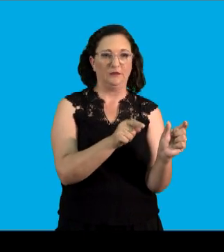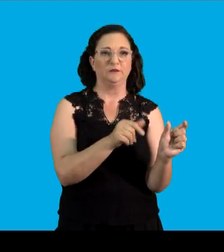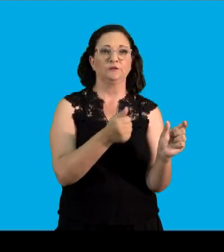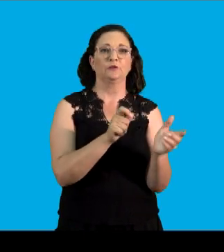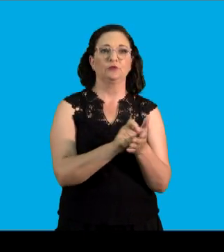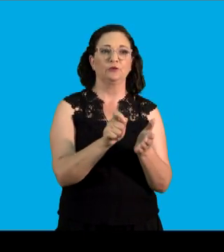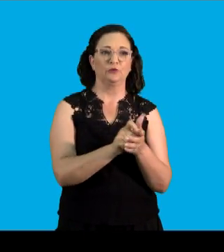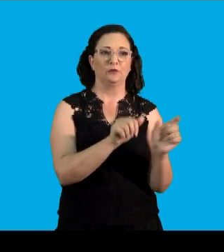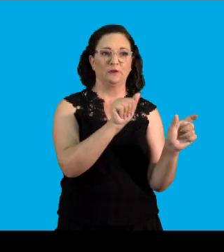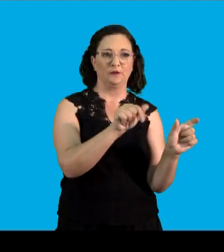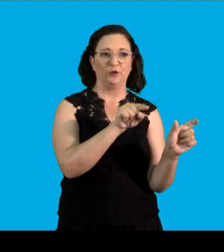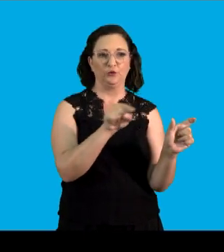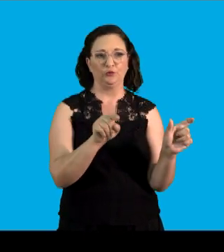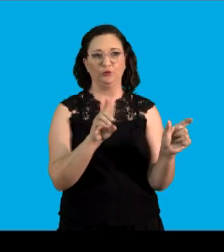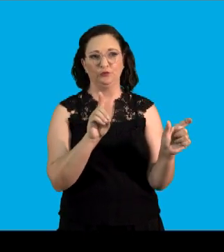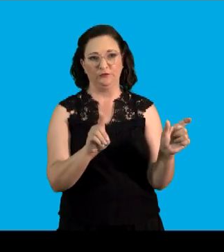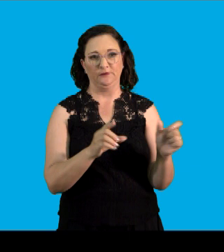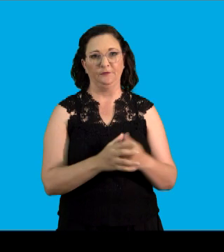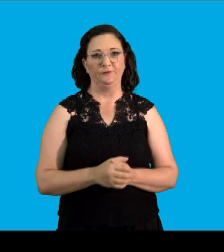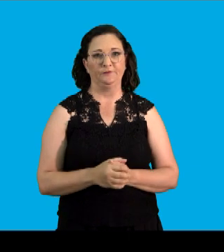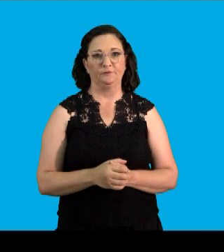1.1.1 to 1.1.5. E.g.,